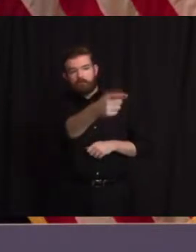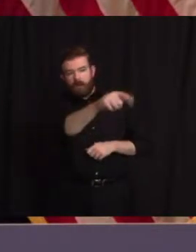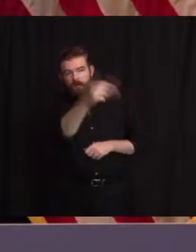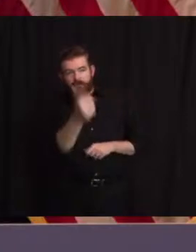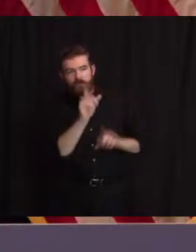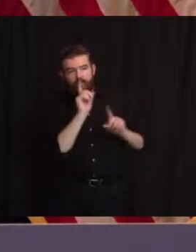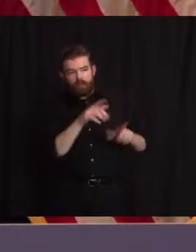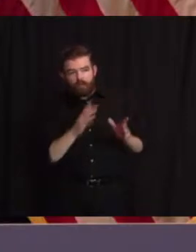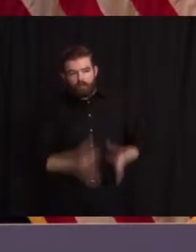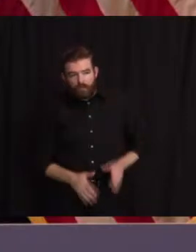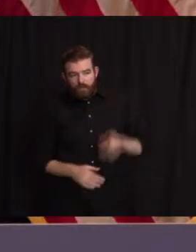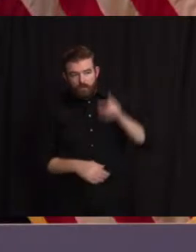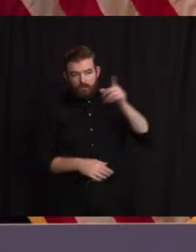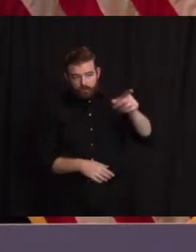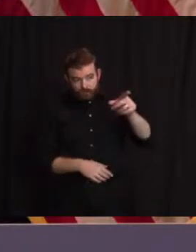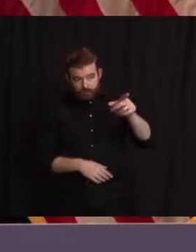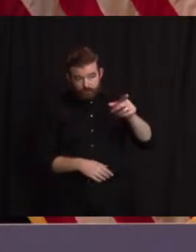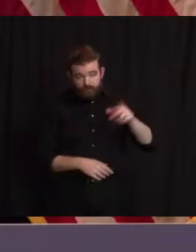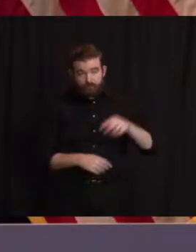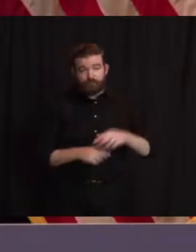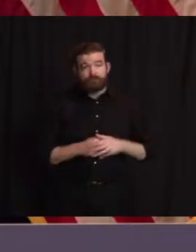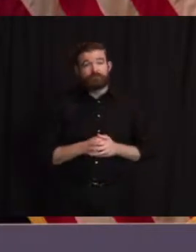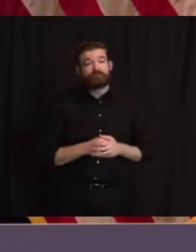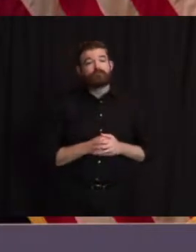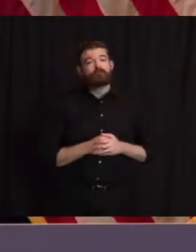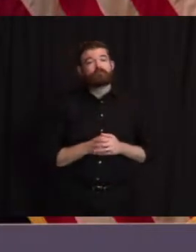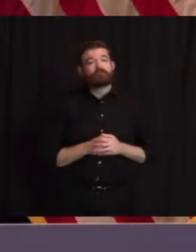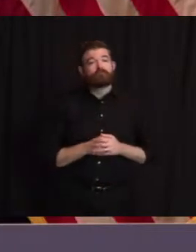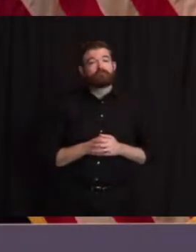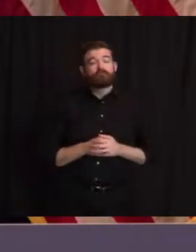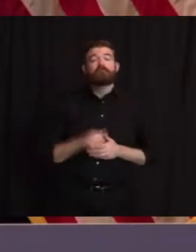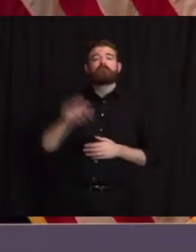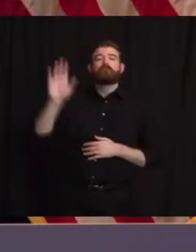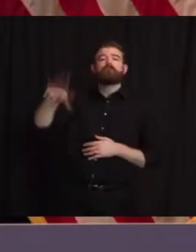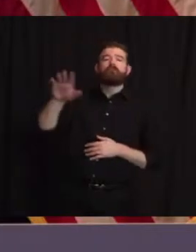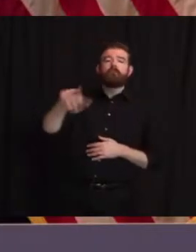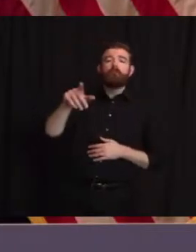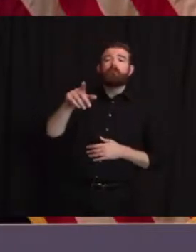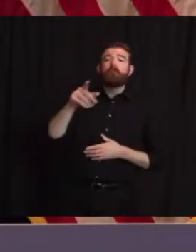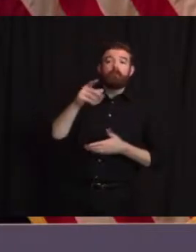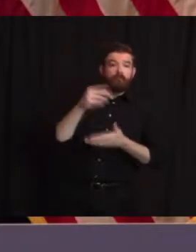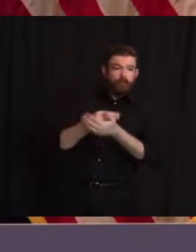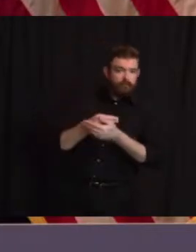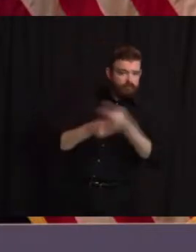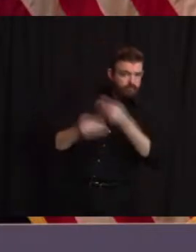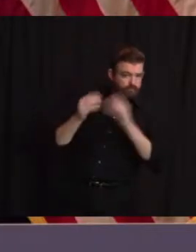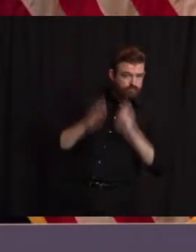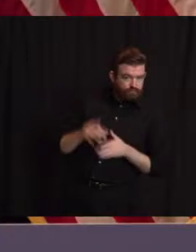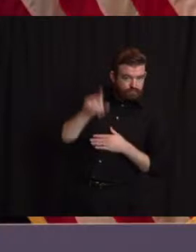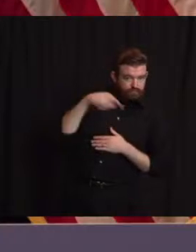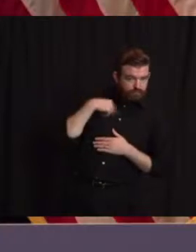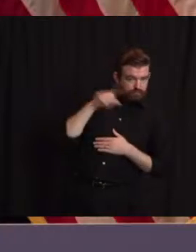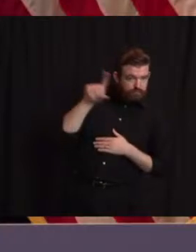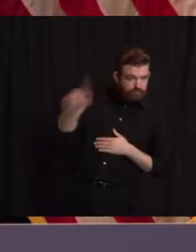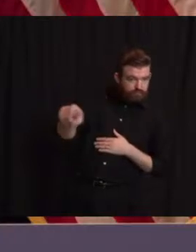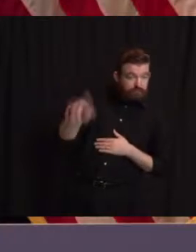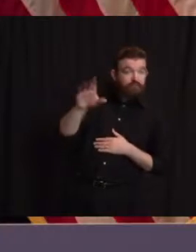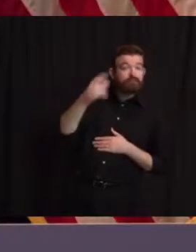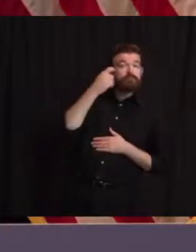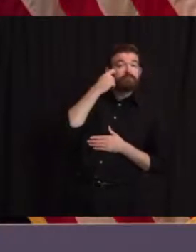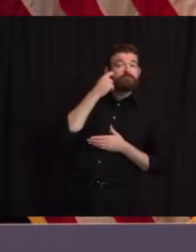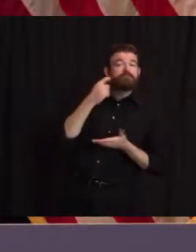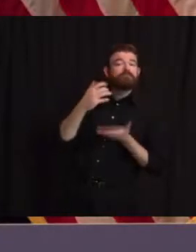Record and the Asbury Park Press. For the treasurer, when you announced your latest revenue projections on May 13th, the predictions